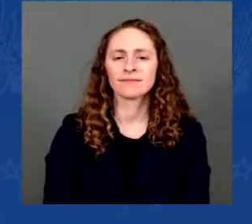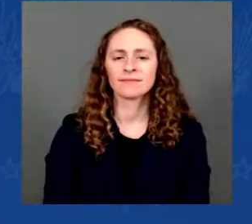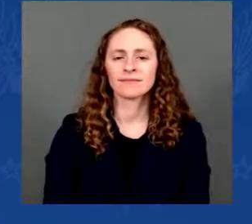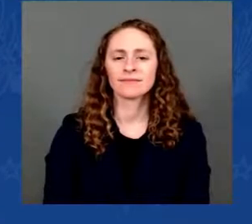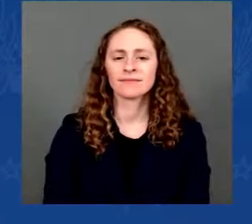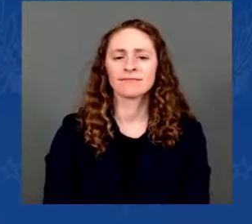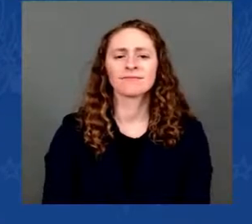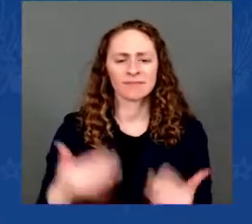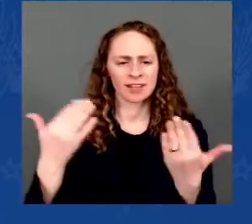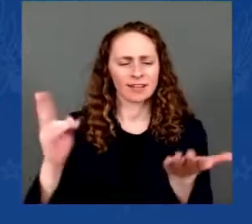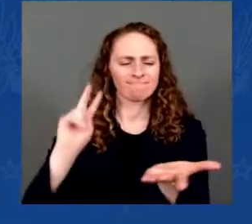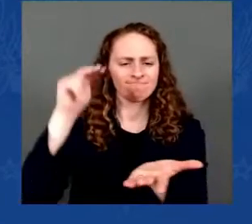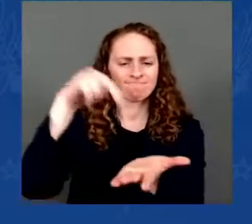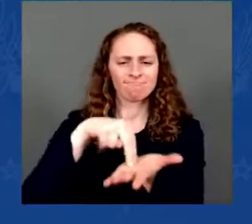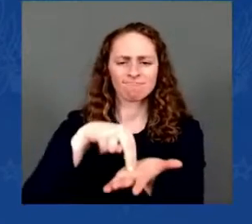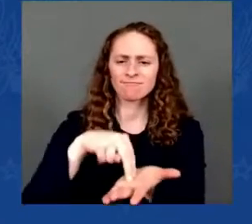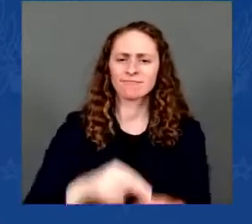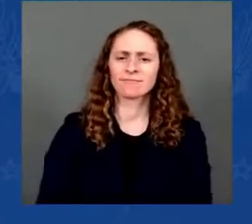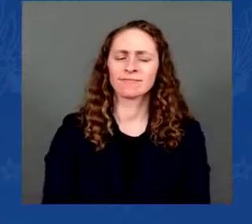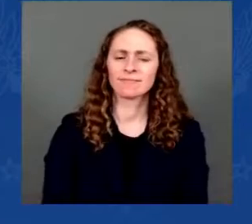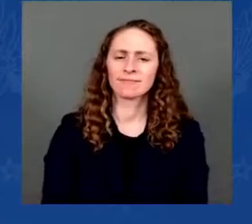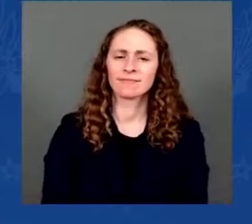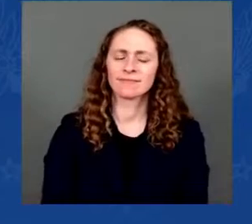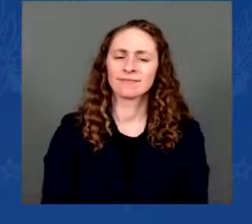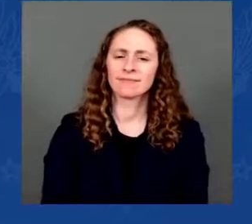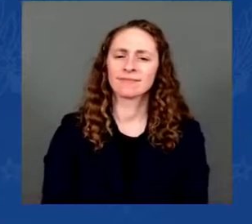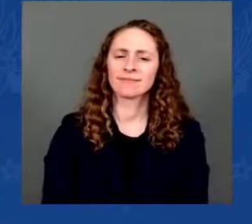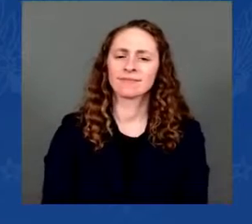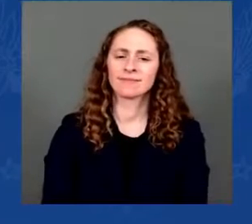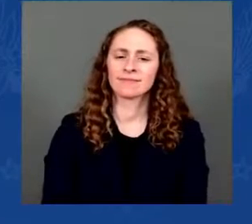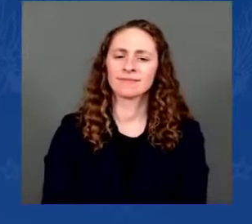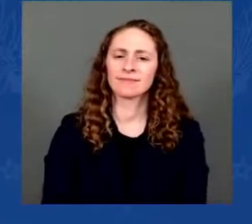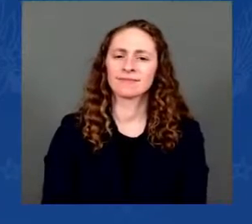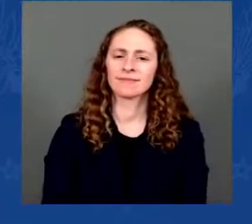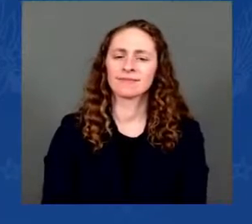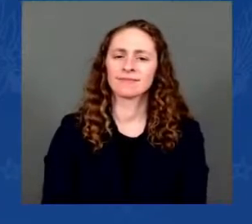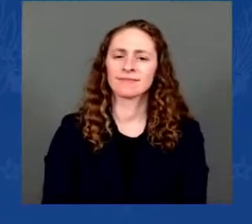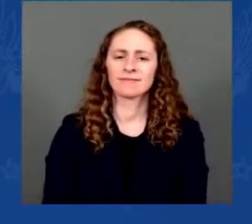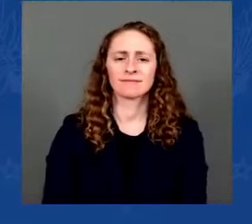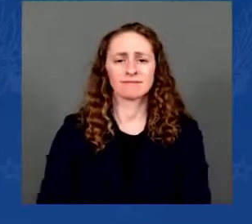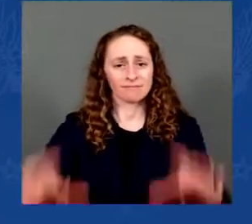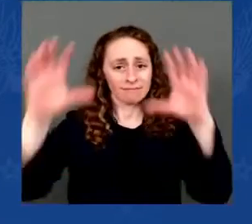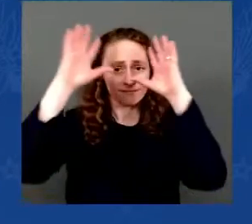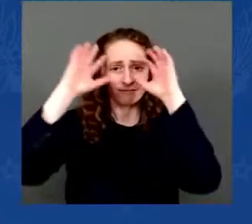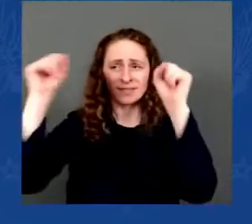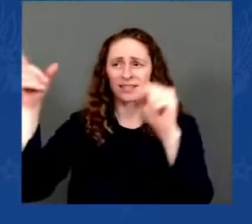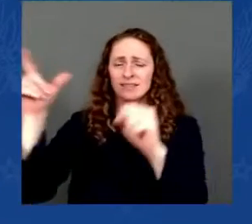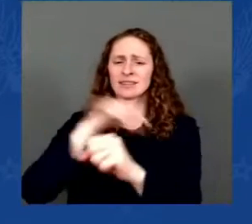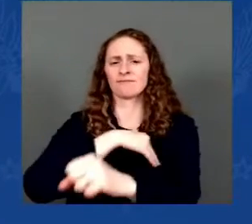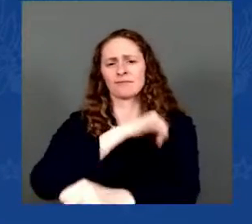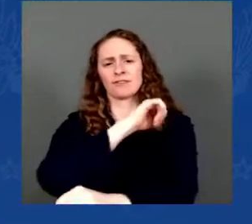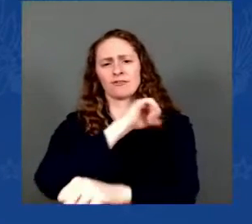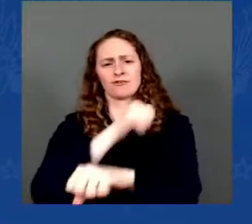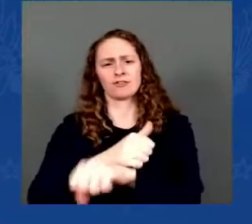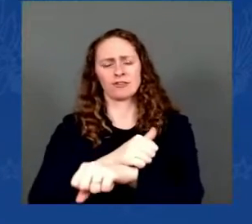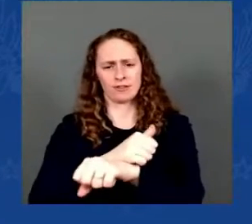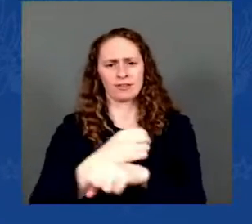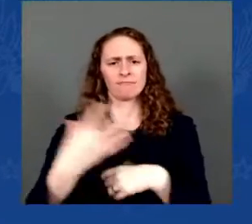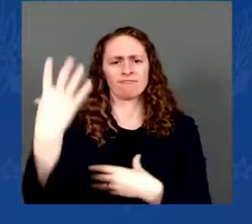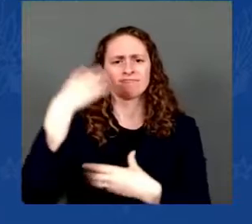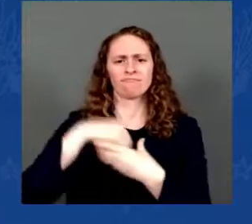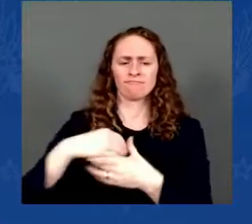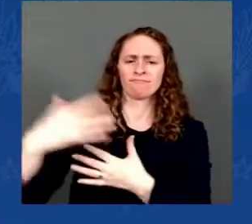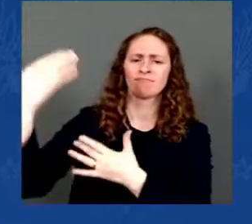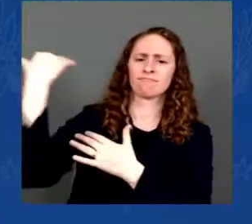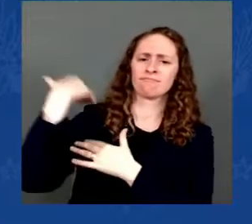The President of the United States of America, authorized by Act of Congress, March 3rd, 1863, has posthumously awarded in the name of Congress the Medal of